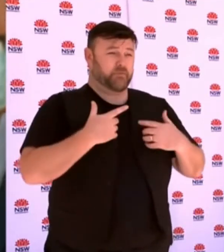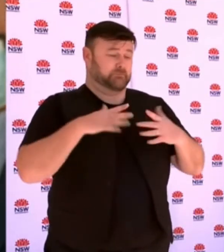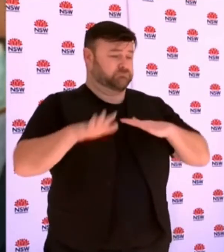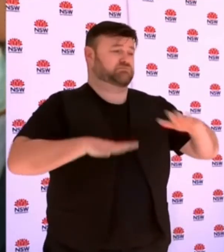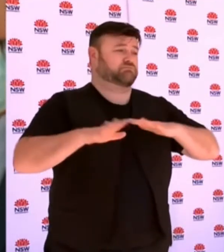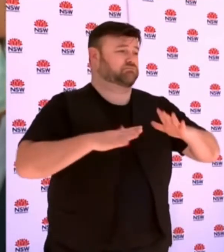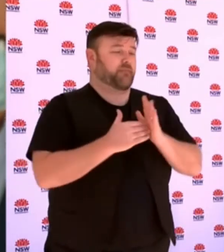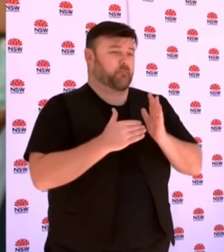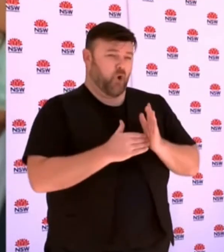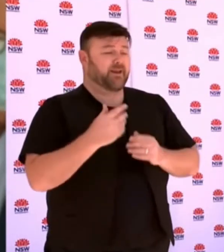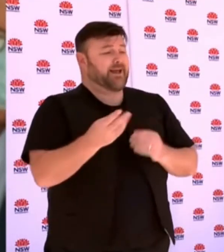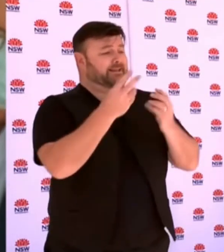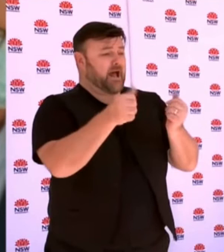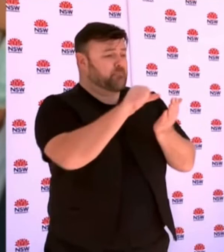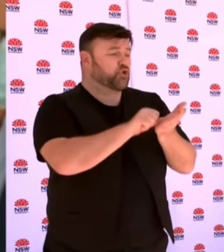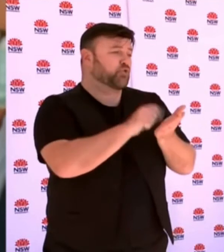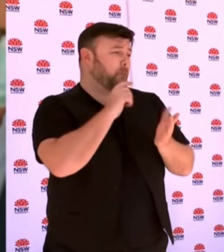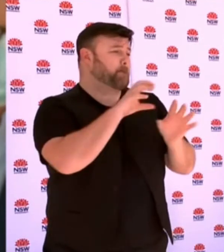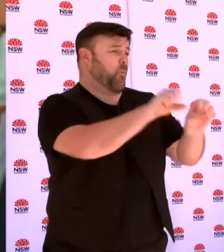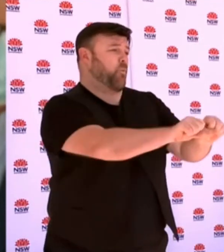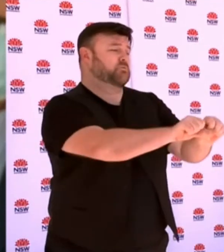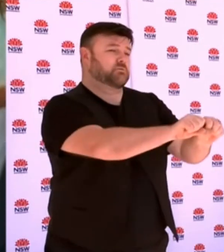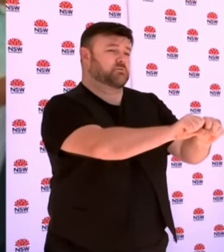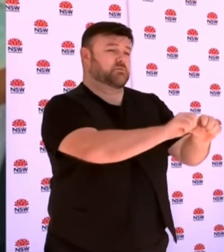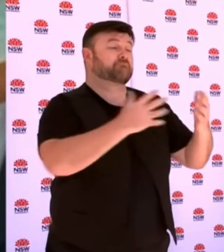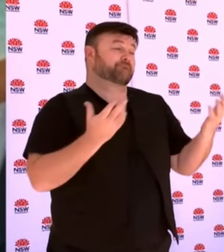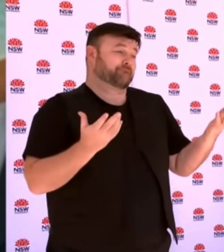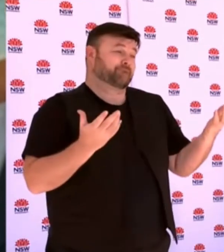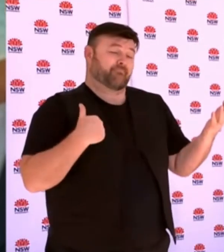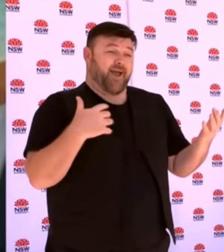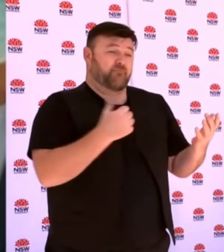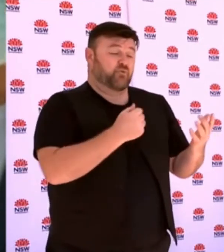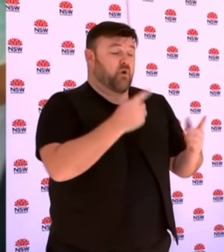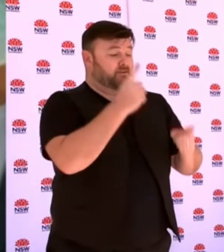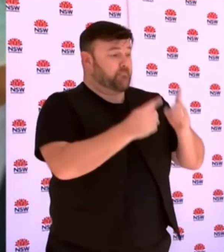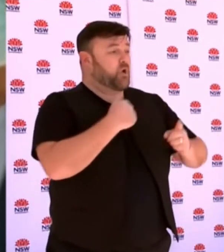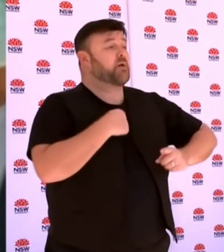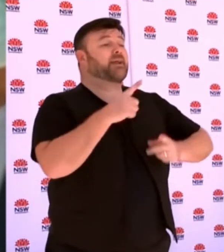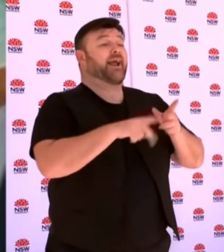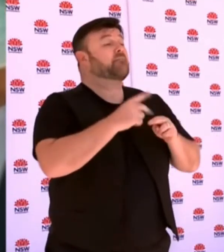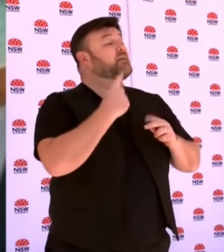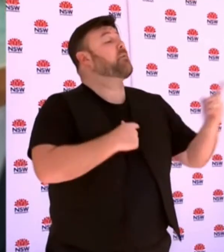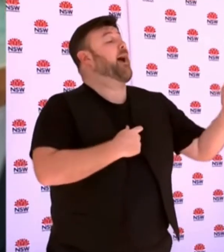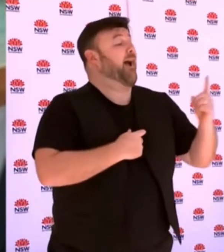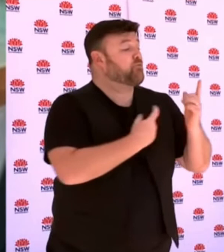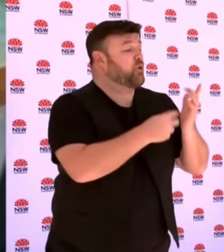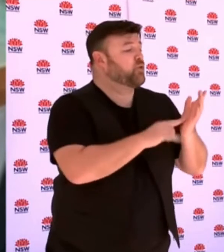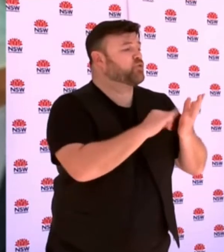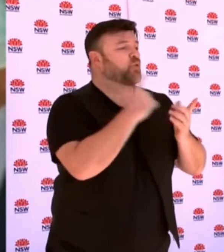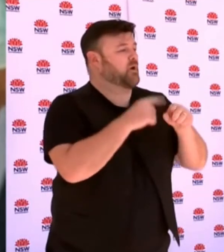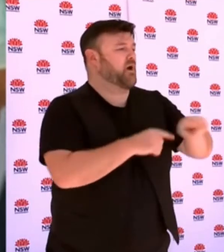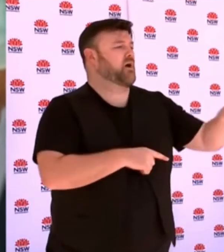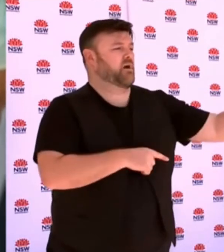on elective surgery, and we work as a system, so there might be times where we redirect patients to certain areas. But